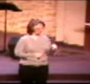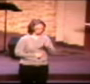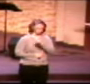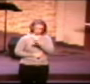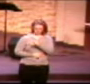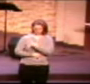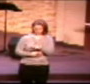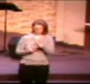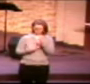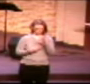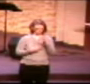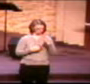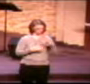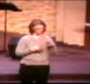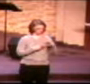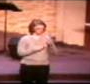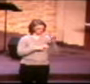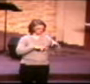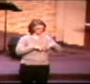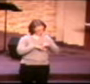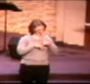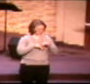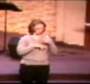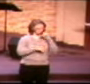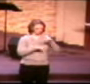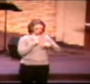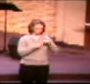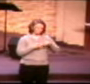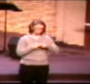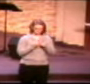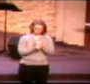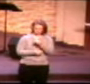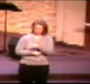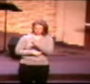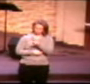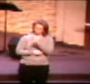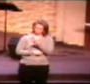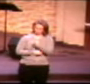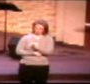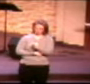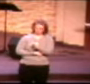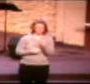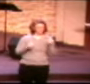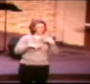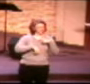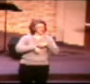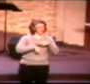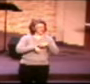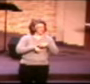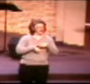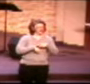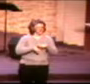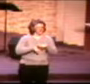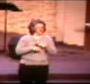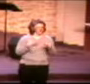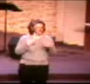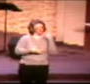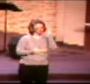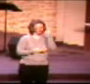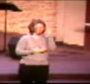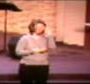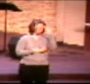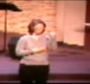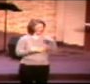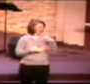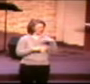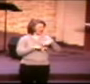both chosen rings to give one another. I'm going to begin with you, Robin. You know, lots of times you might wonder, you know,